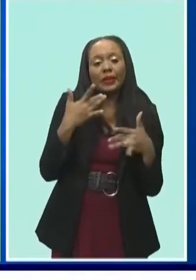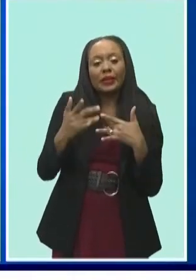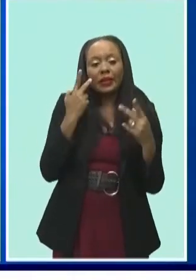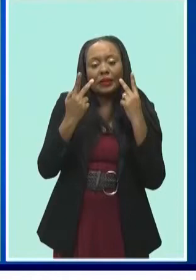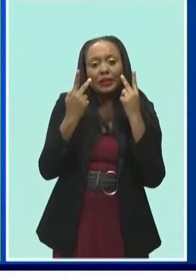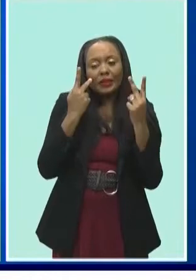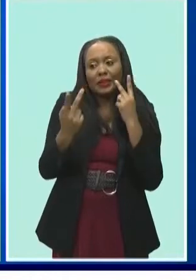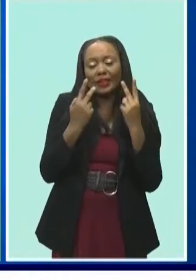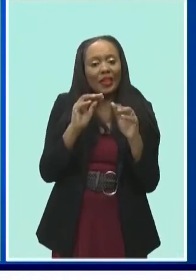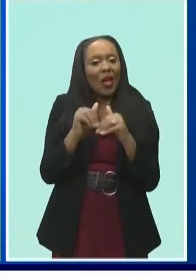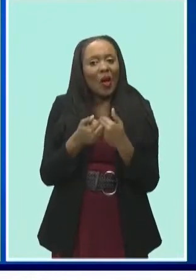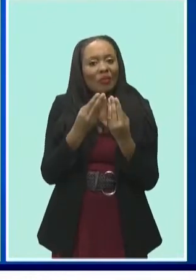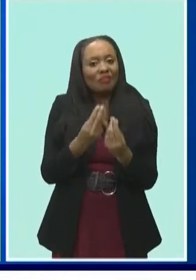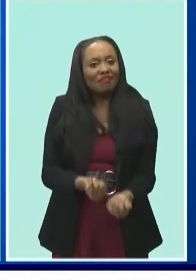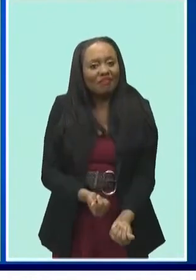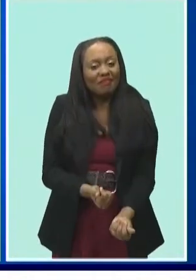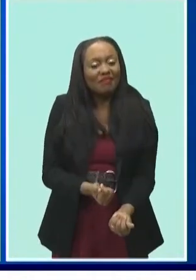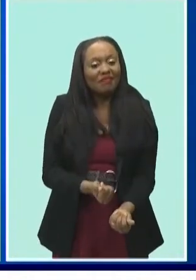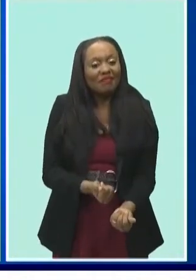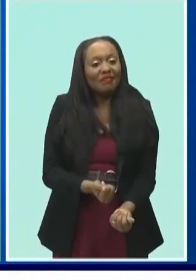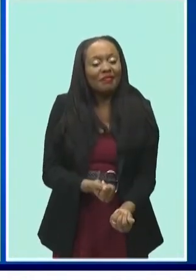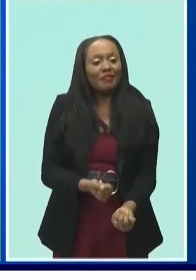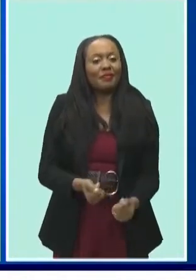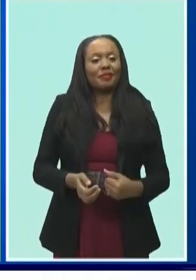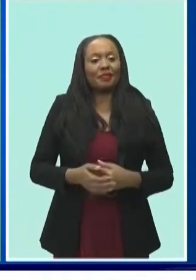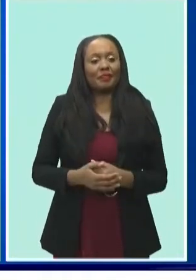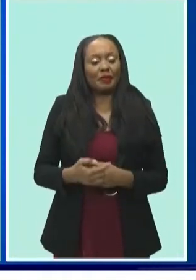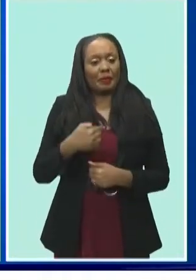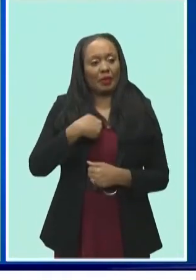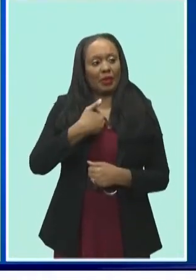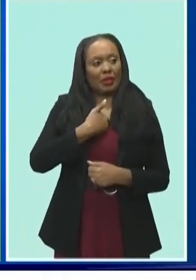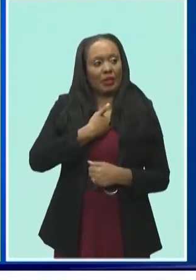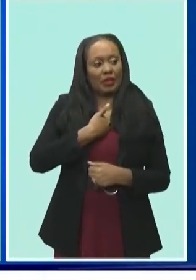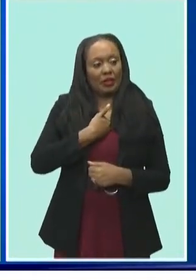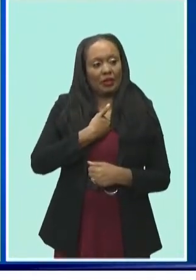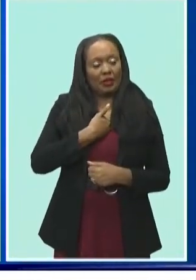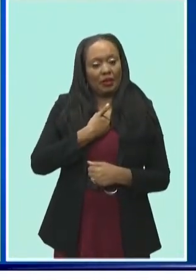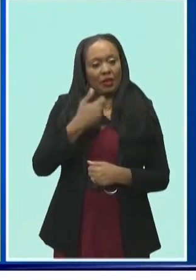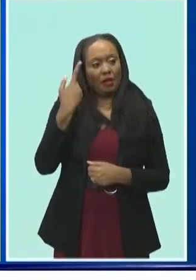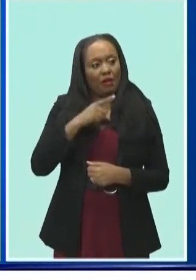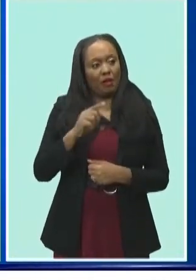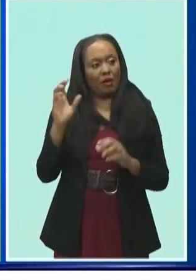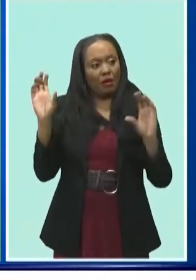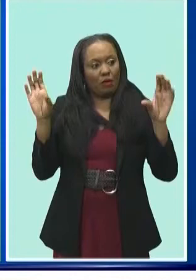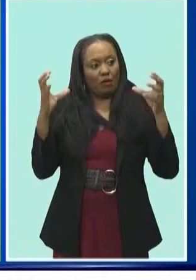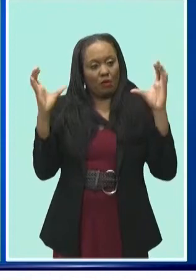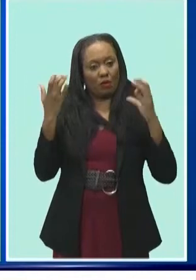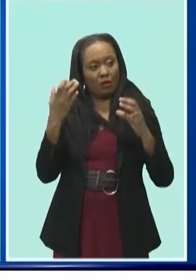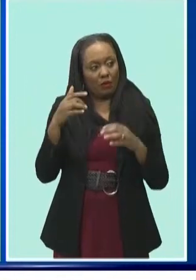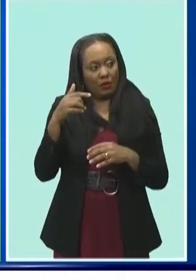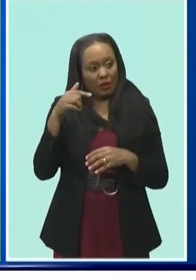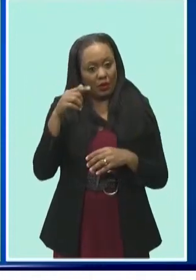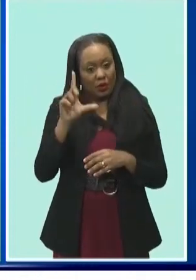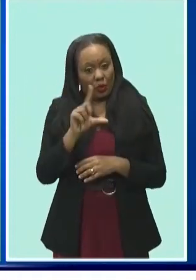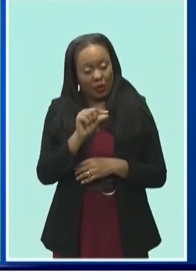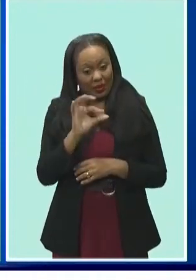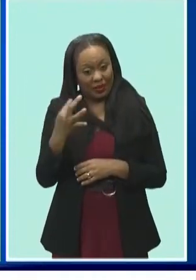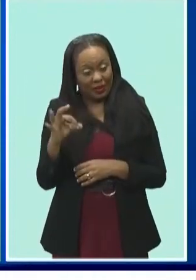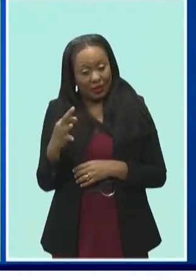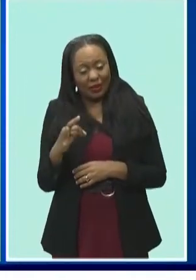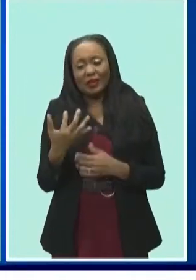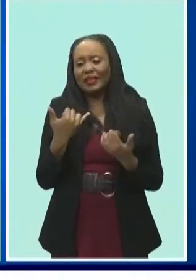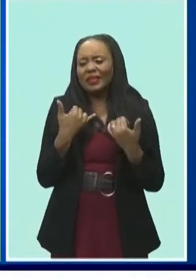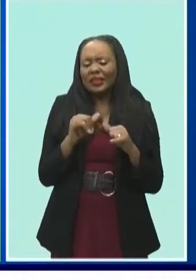out. As it relates to me and my contribution for Crop Over 2019, I'm still in the